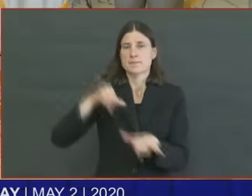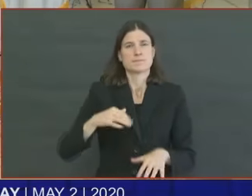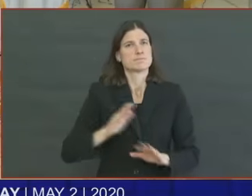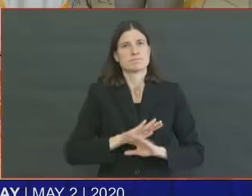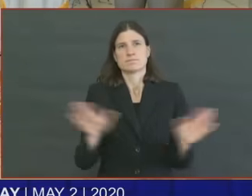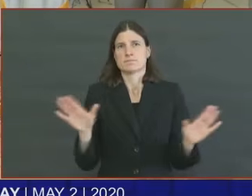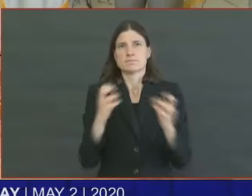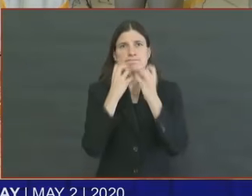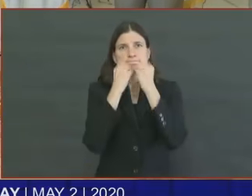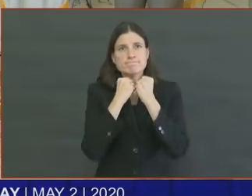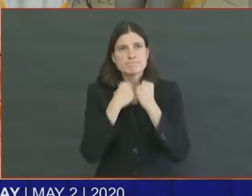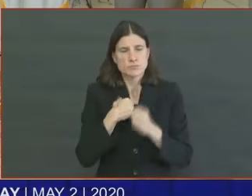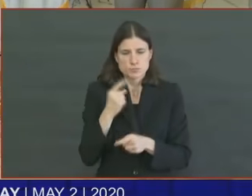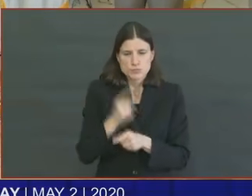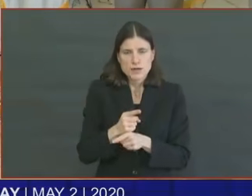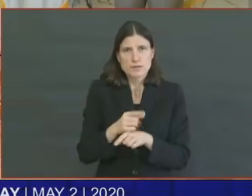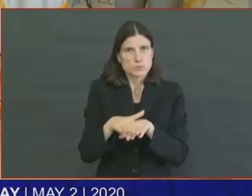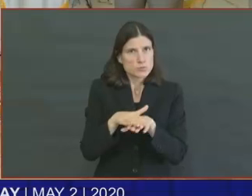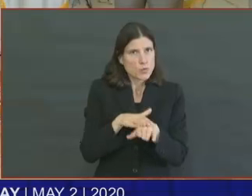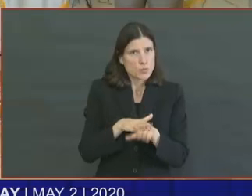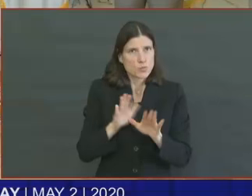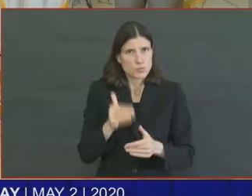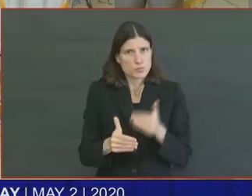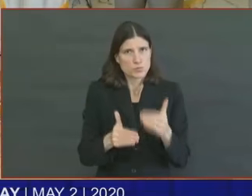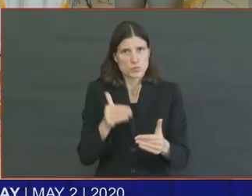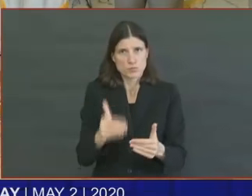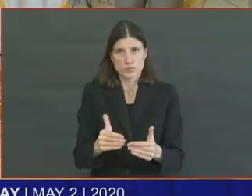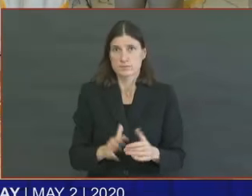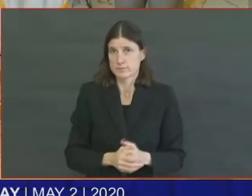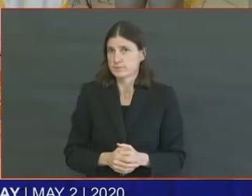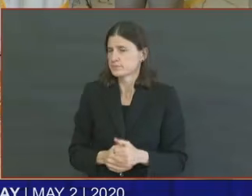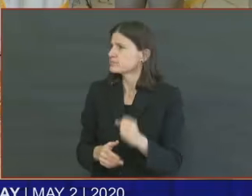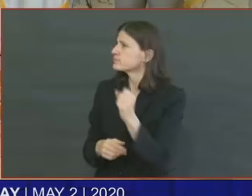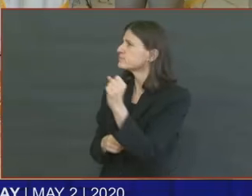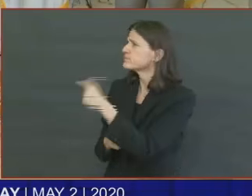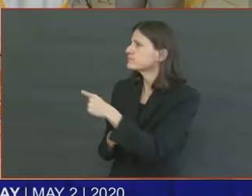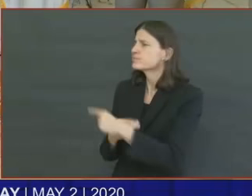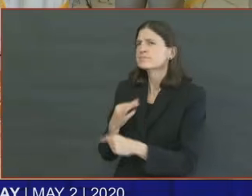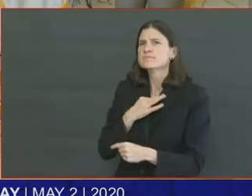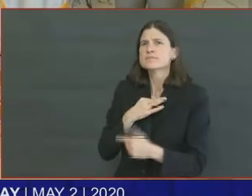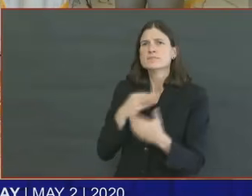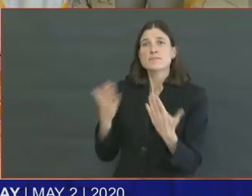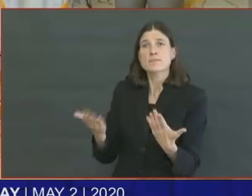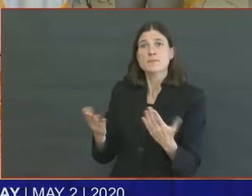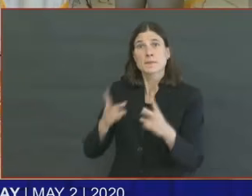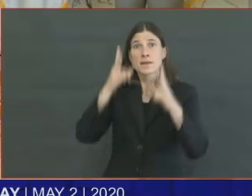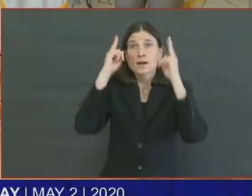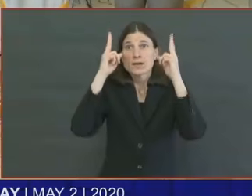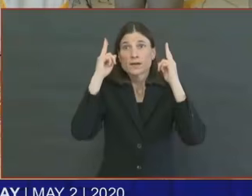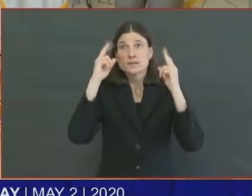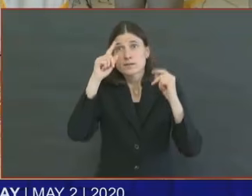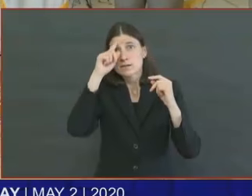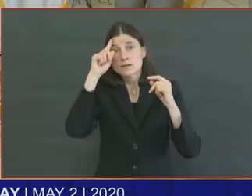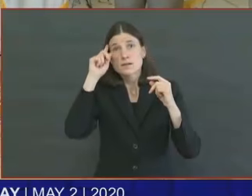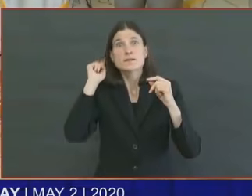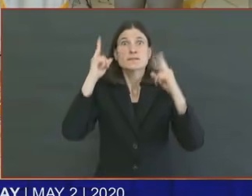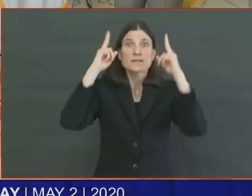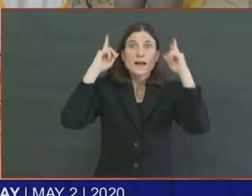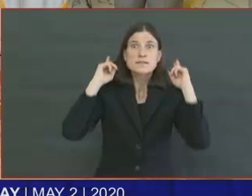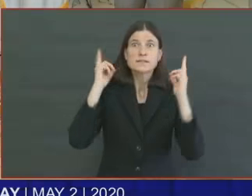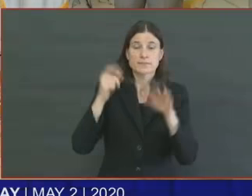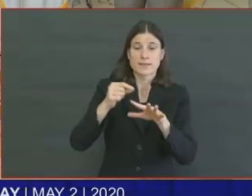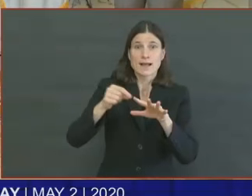nail salons be treated the same as hair salons? This is from Paul Parker of the Providence Journal. I would say yes and no. So the